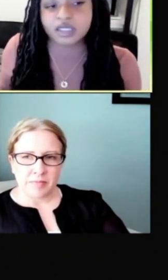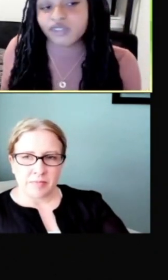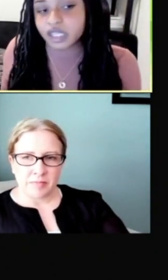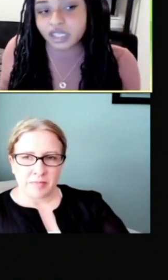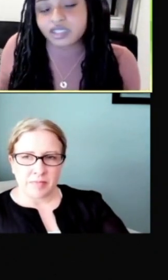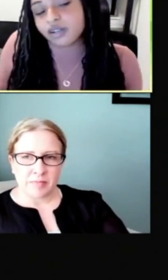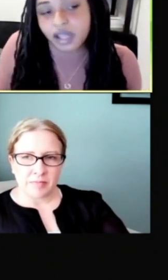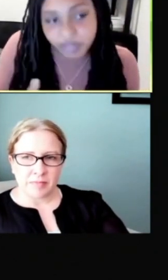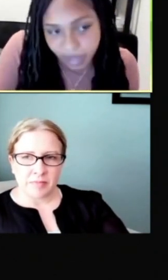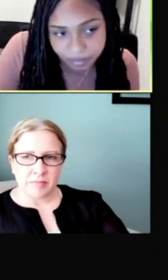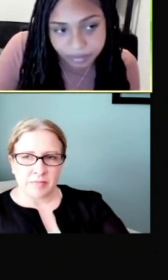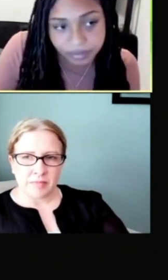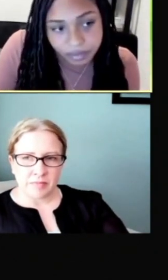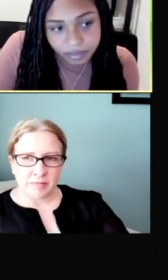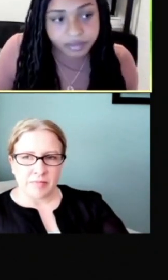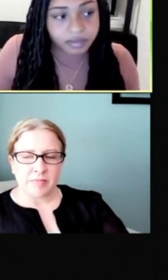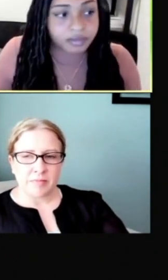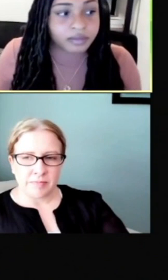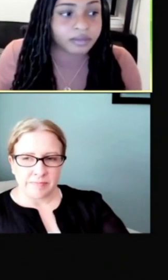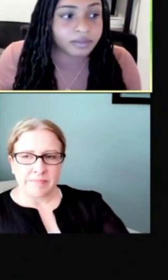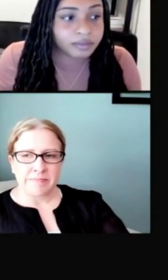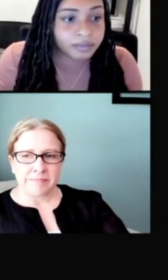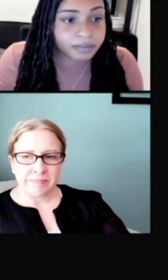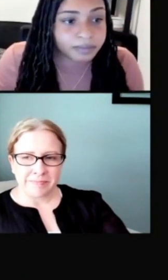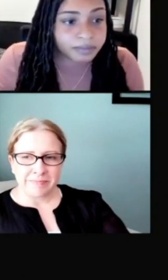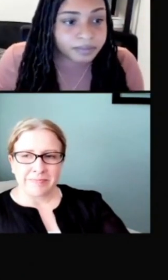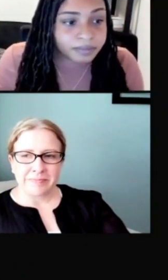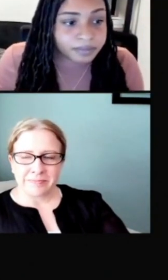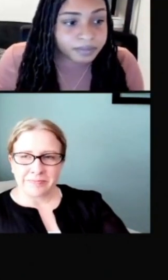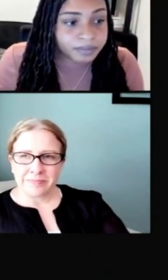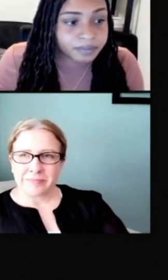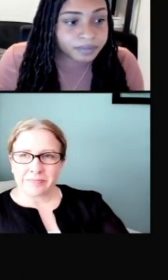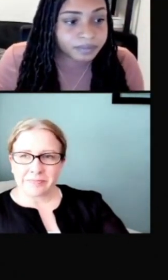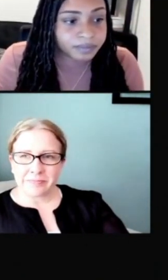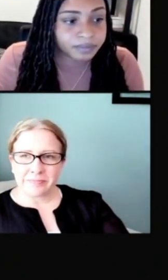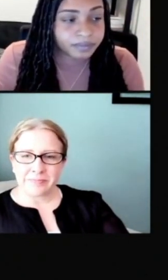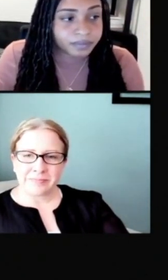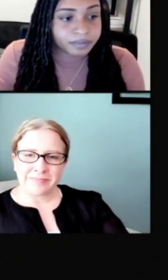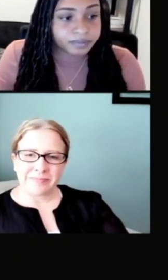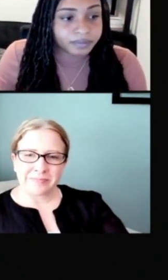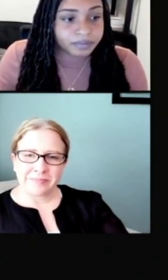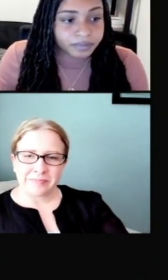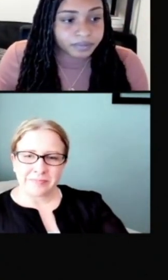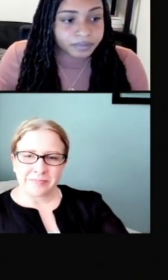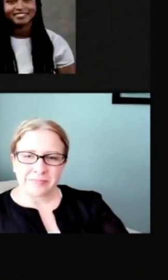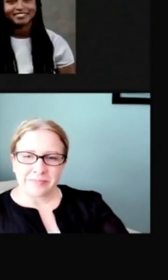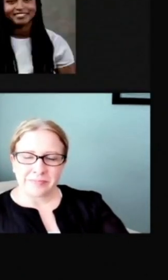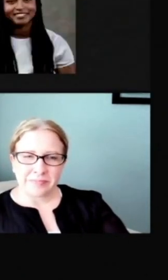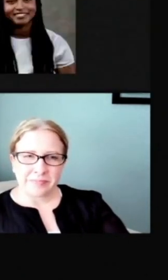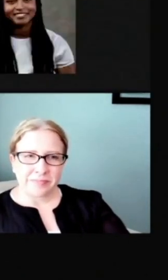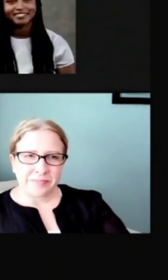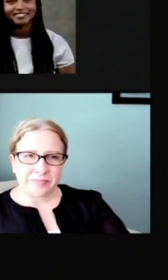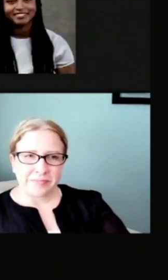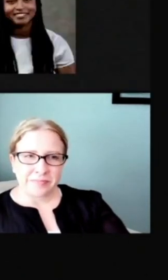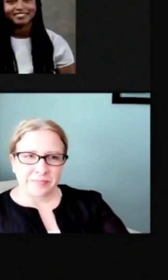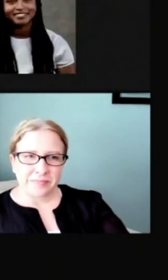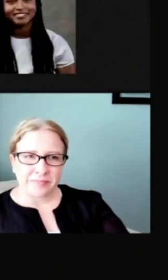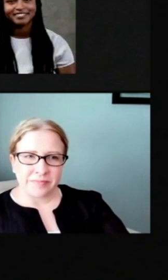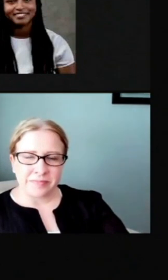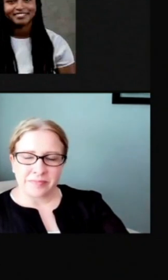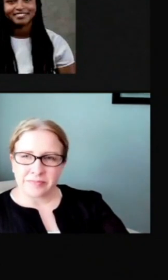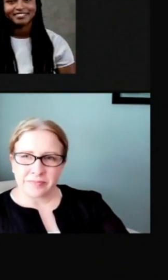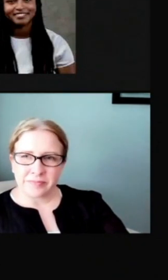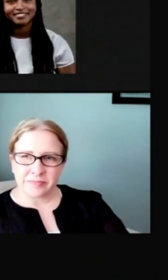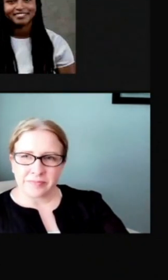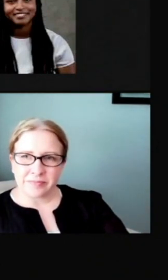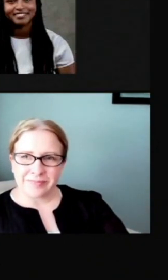you why these vaccines are not that. Okay, thank you. And Dr. Brunson, there's a question from Quinn Duclos, and many